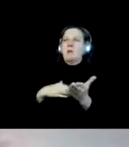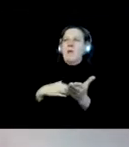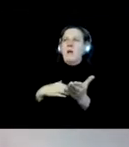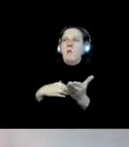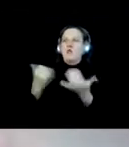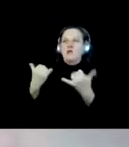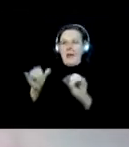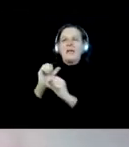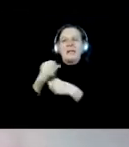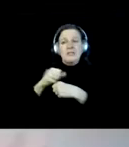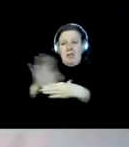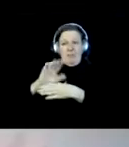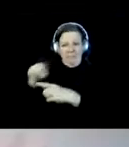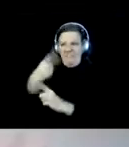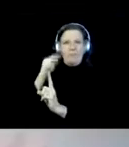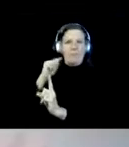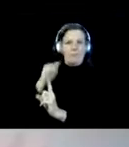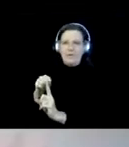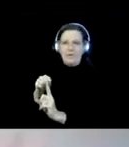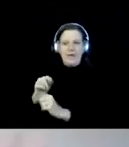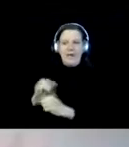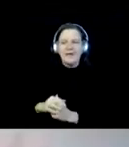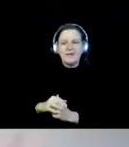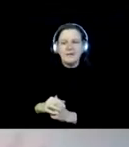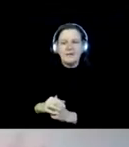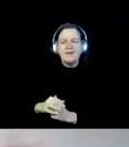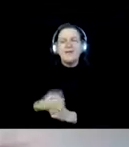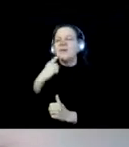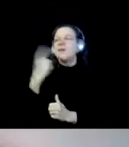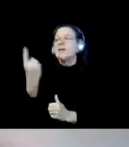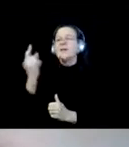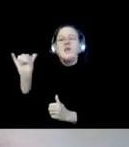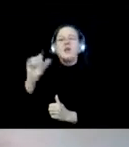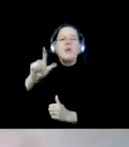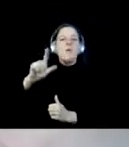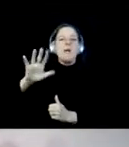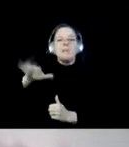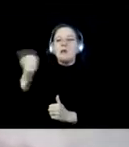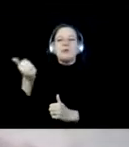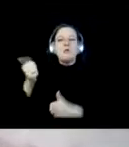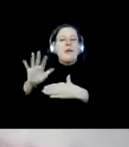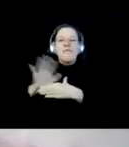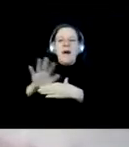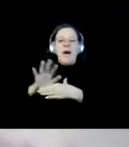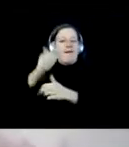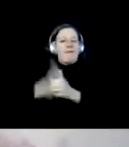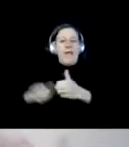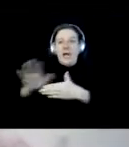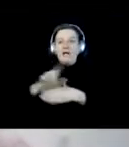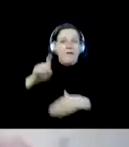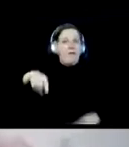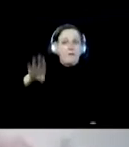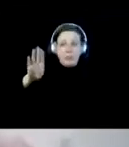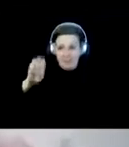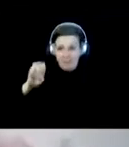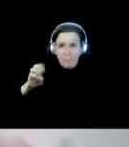And I mean, there are always like 25 other films that each film was supposed to be before